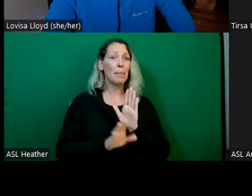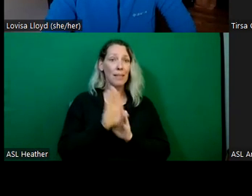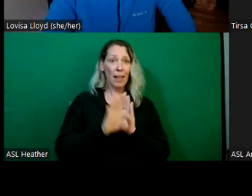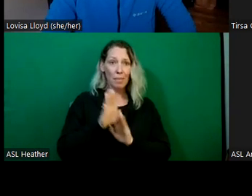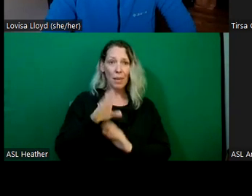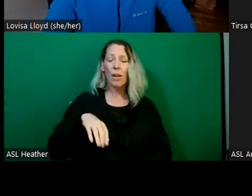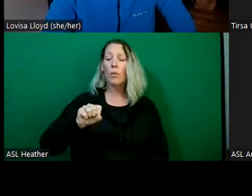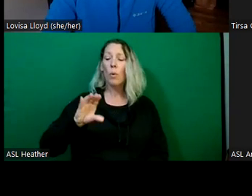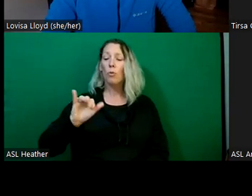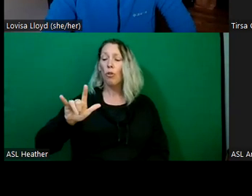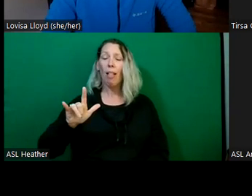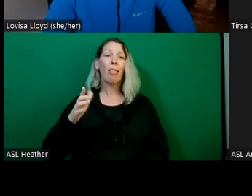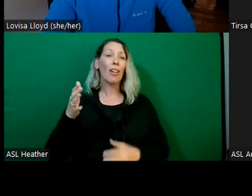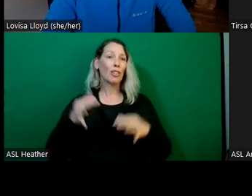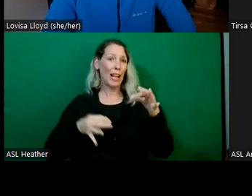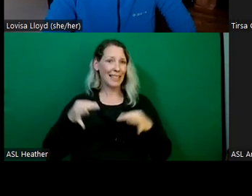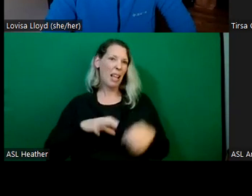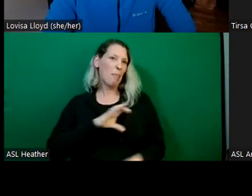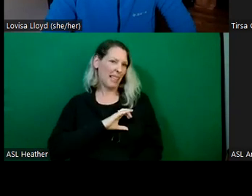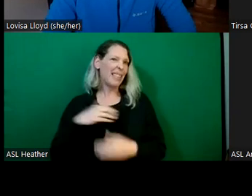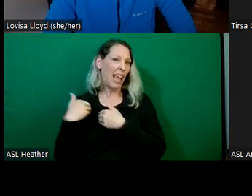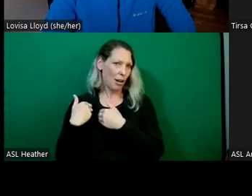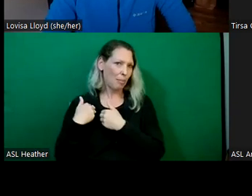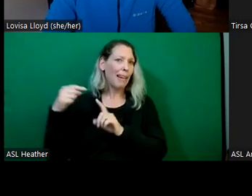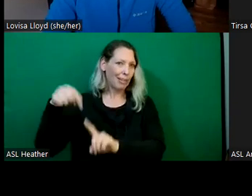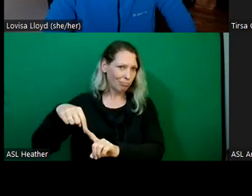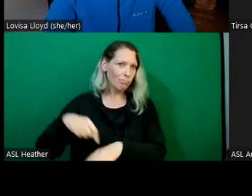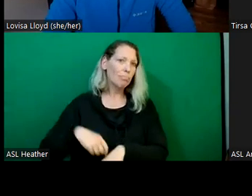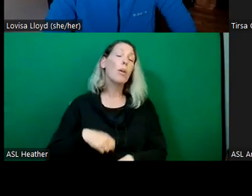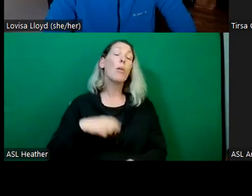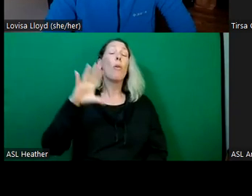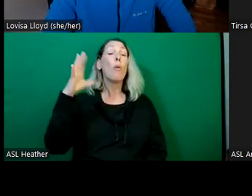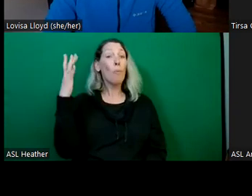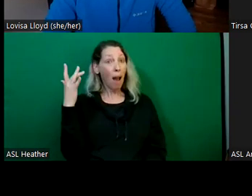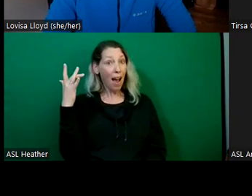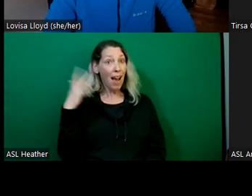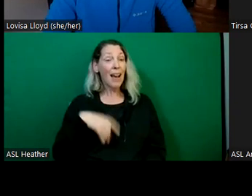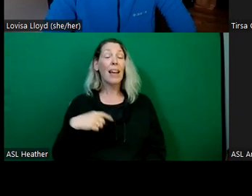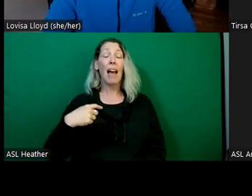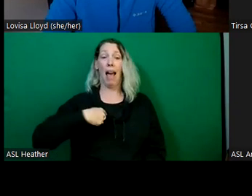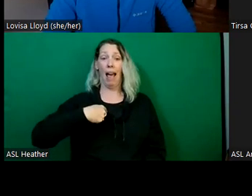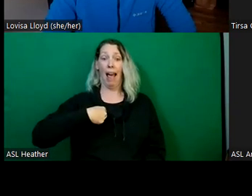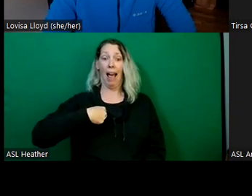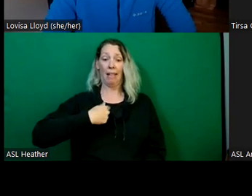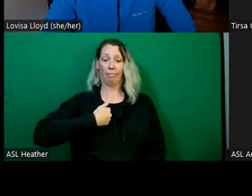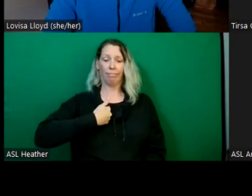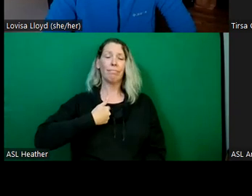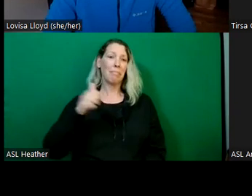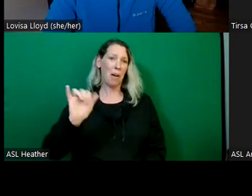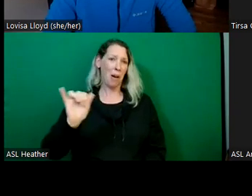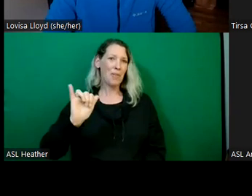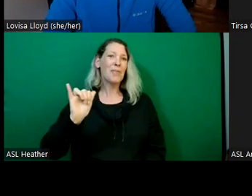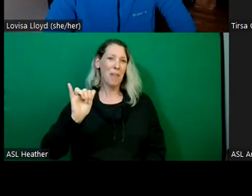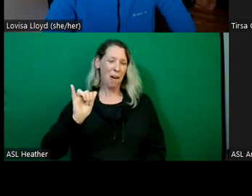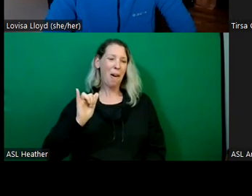social justice, police accountability specifically in that. Reason why is because I come from also